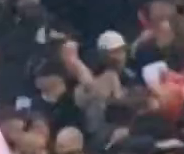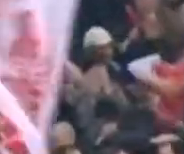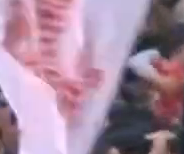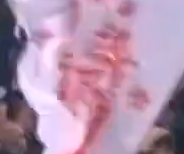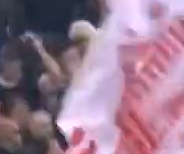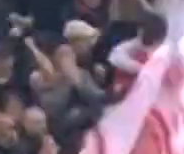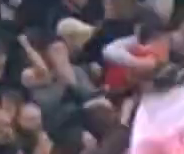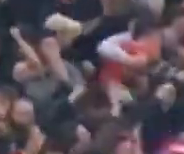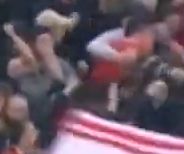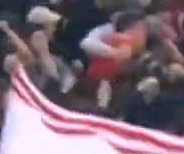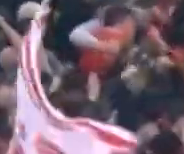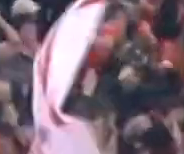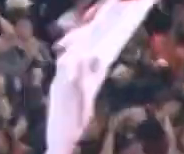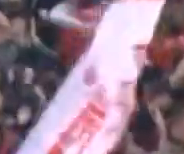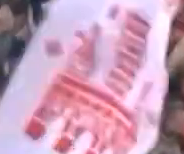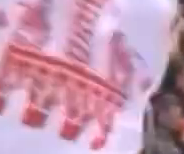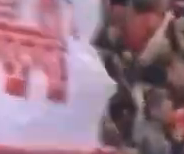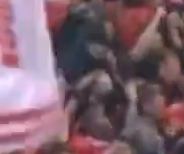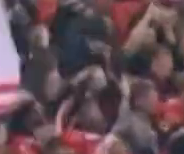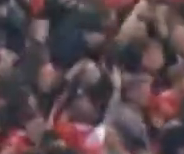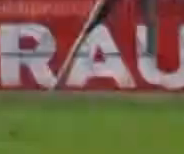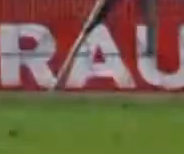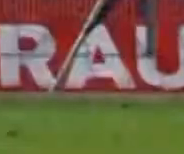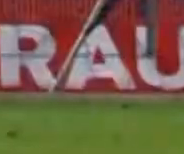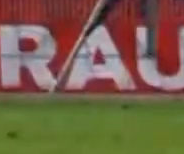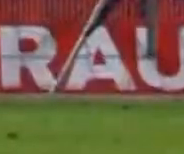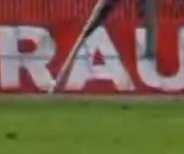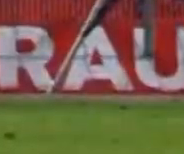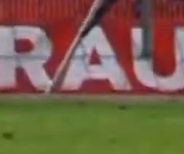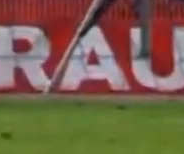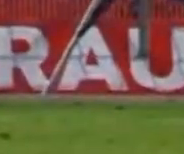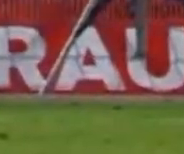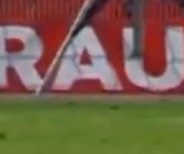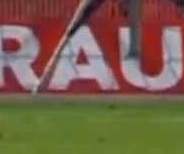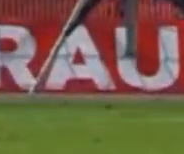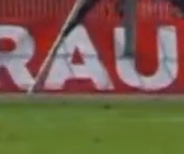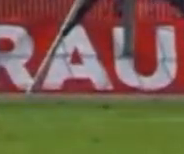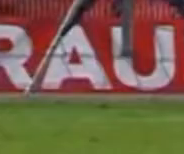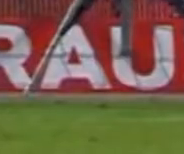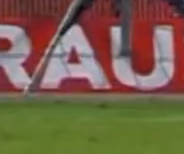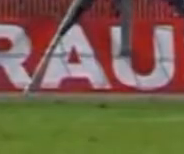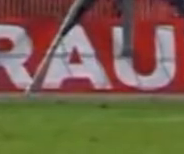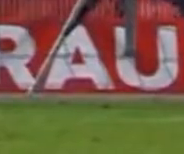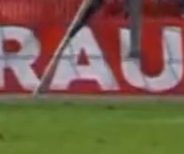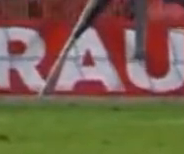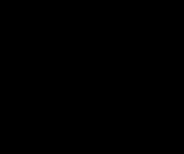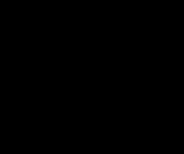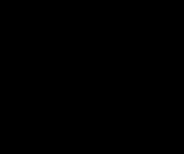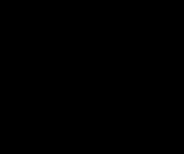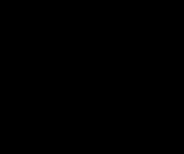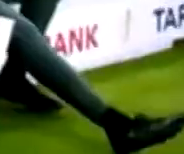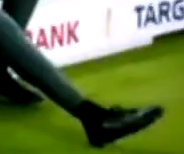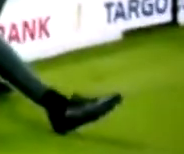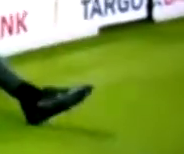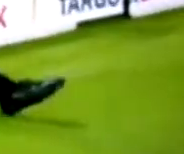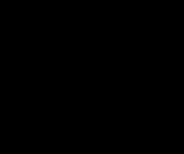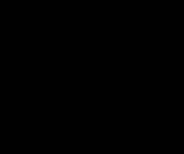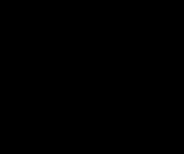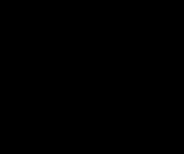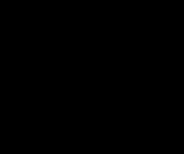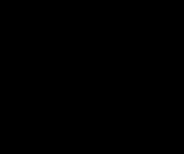5 minutes gone, 3-0 Freiburg. This is history in the making. As we reveal the identity